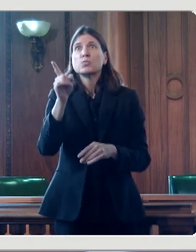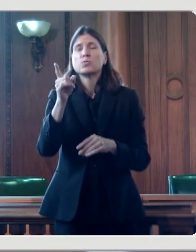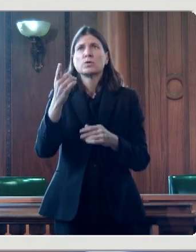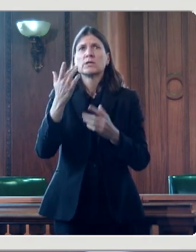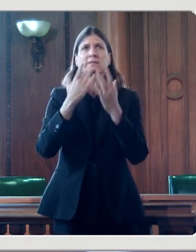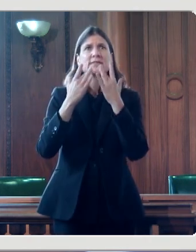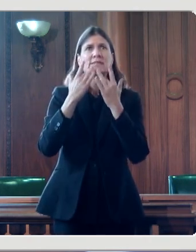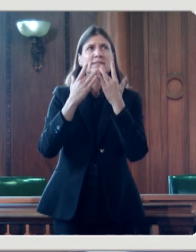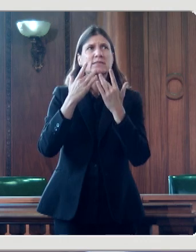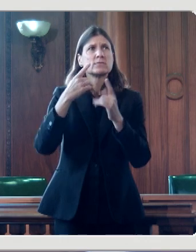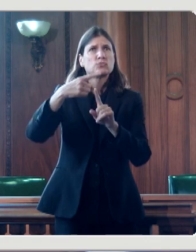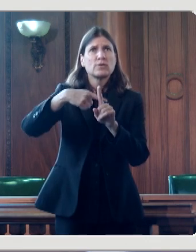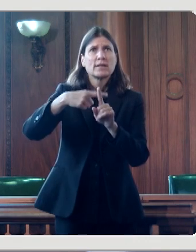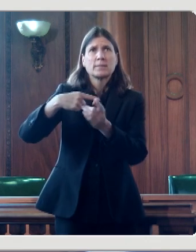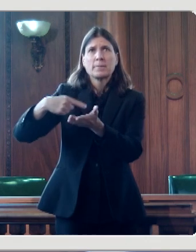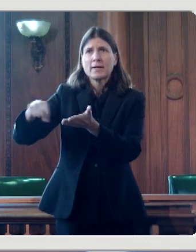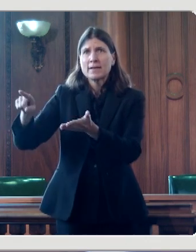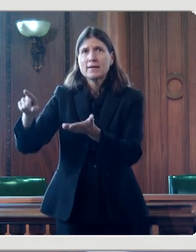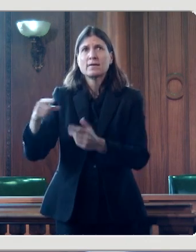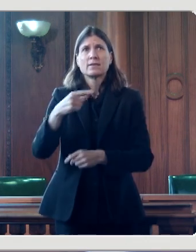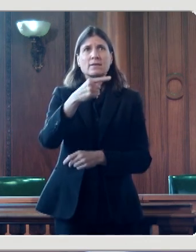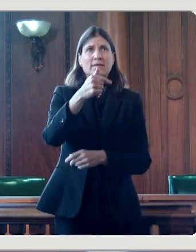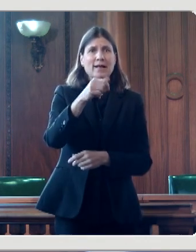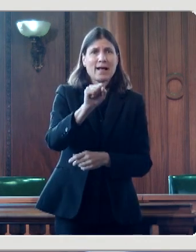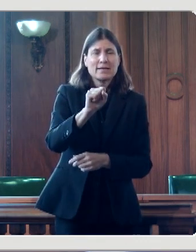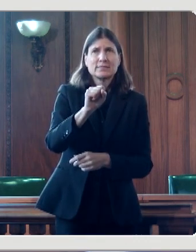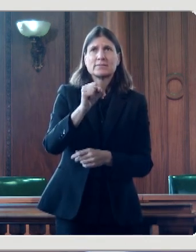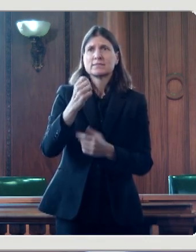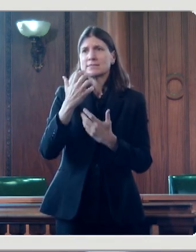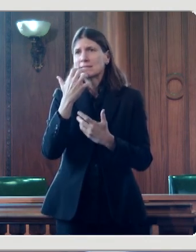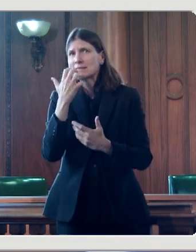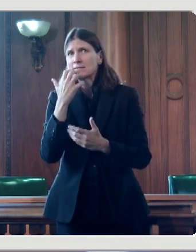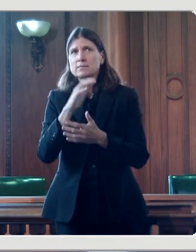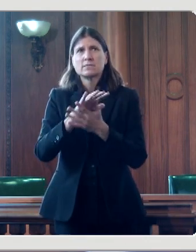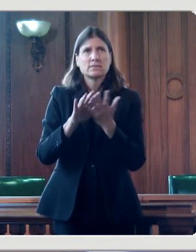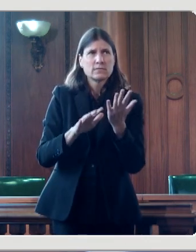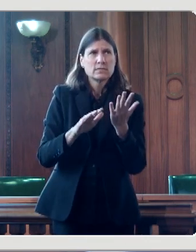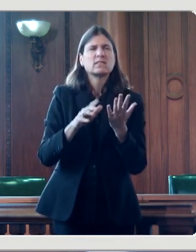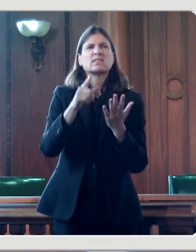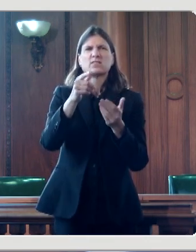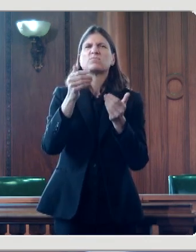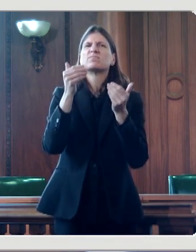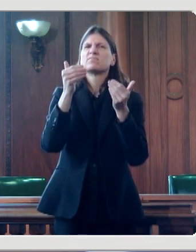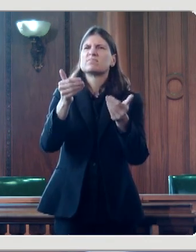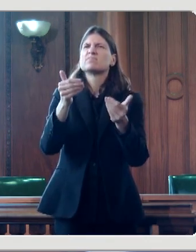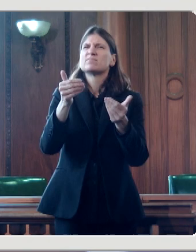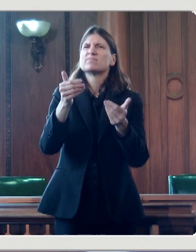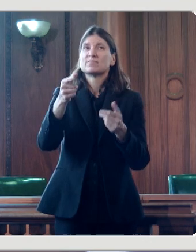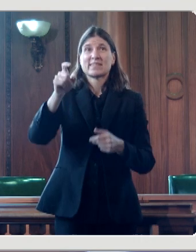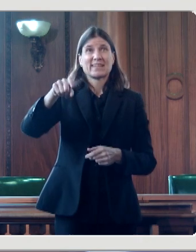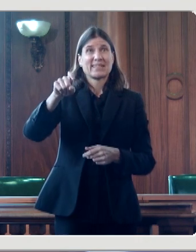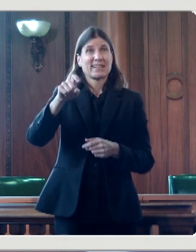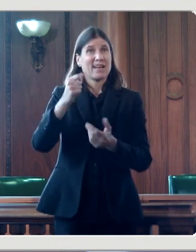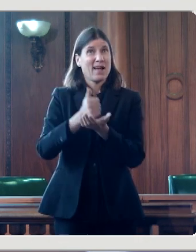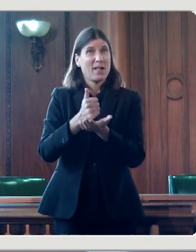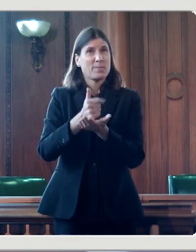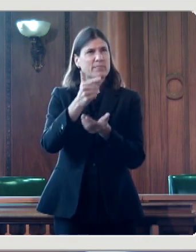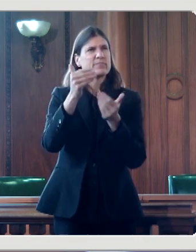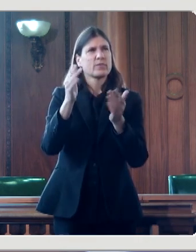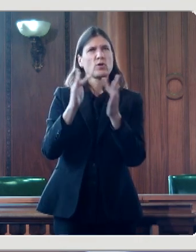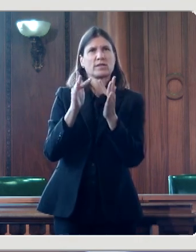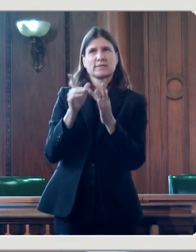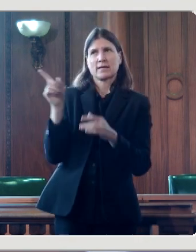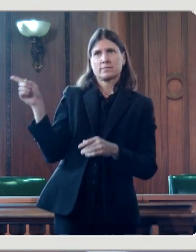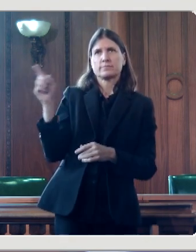our conduit. So please, if you're in need, reach out to Wayfinders to help you